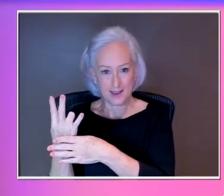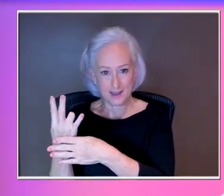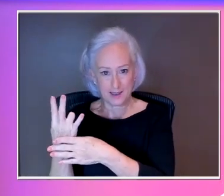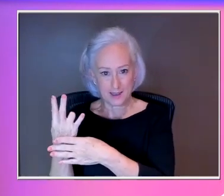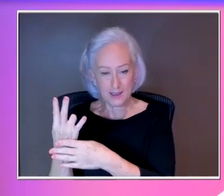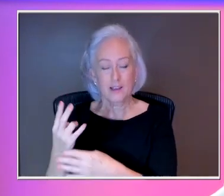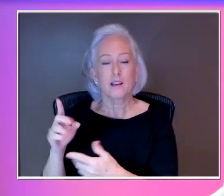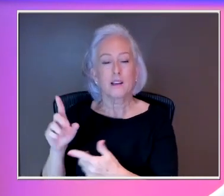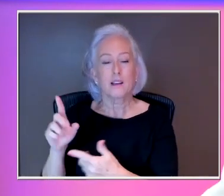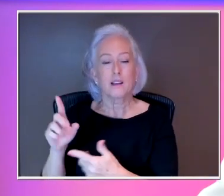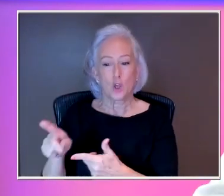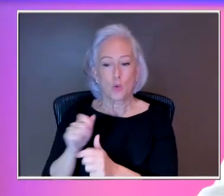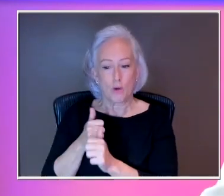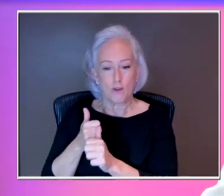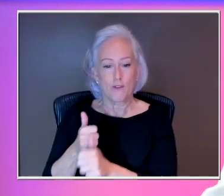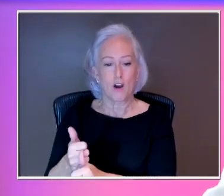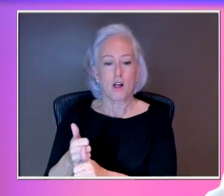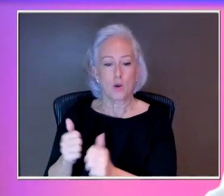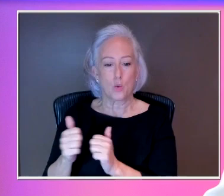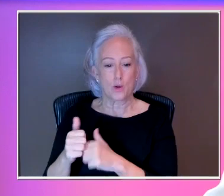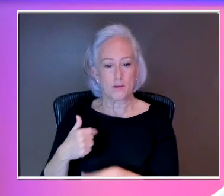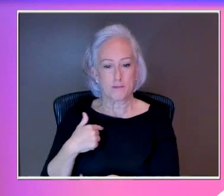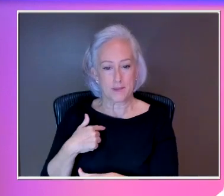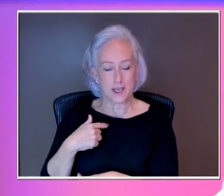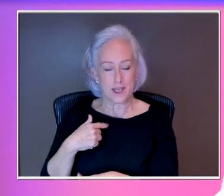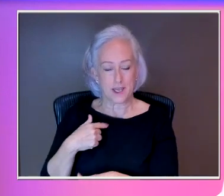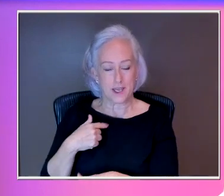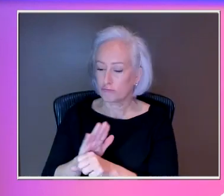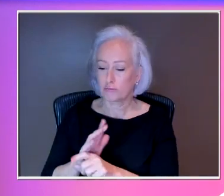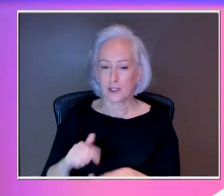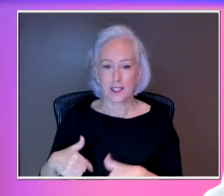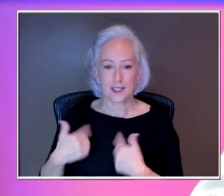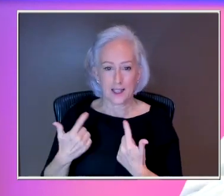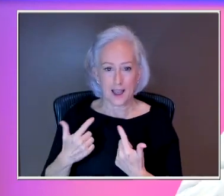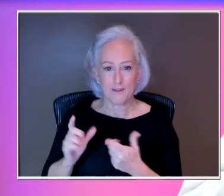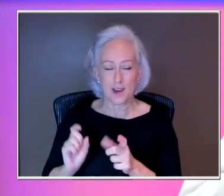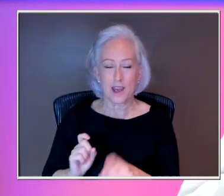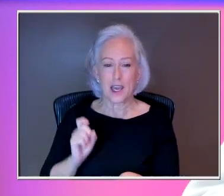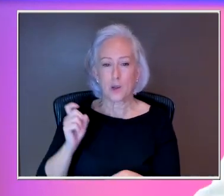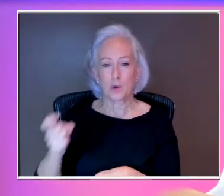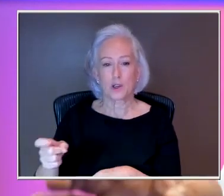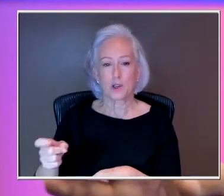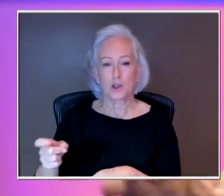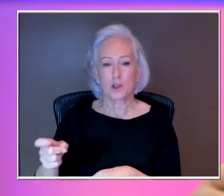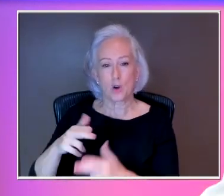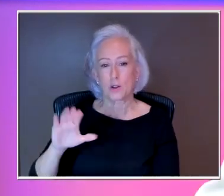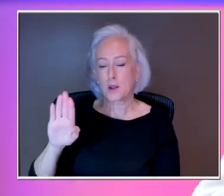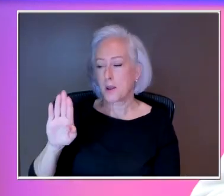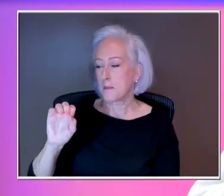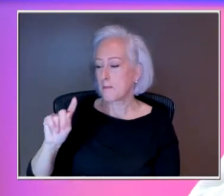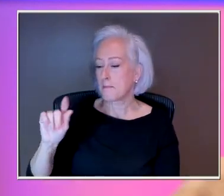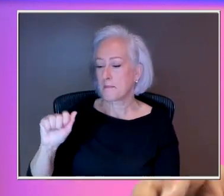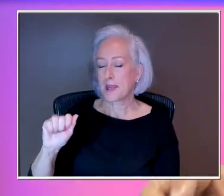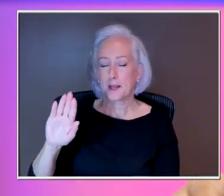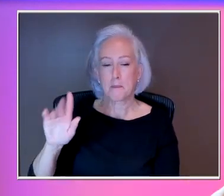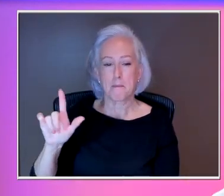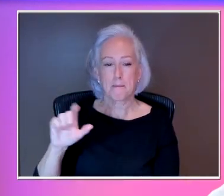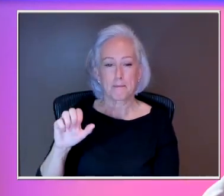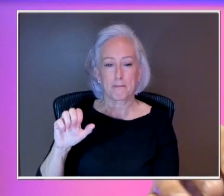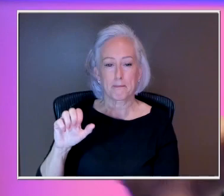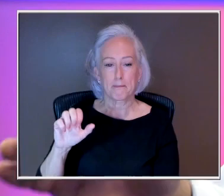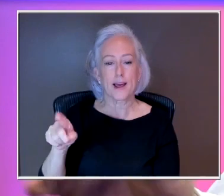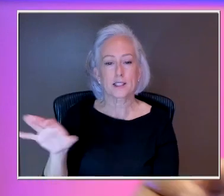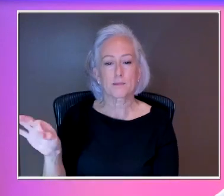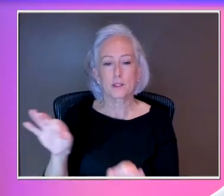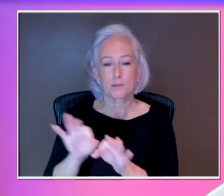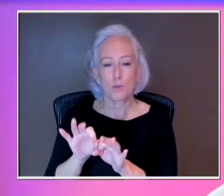this medication, but that medication, which is called the beta blocker, has been instrumental in preventing,